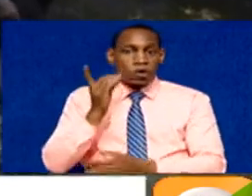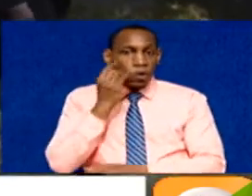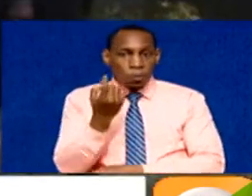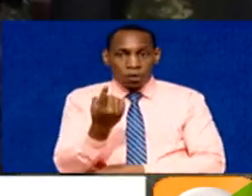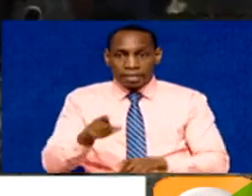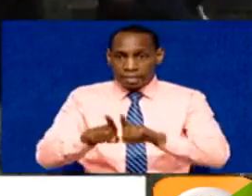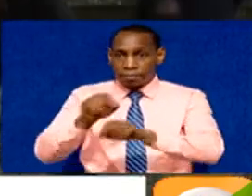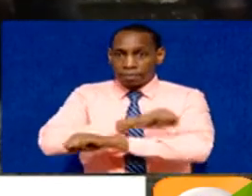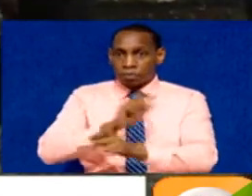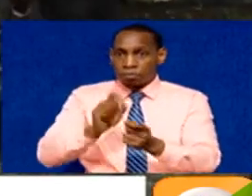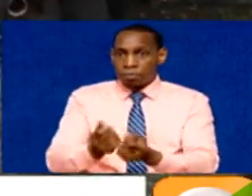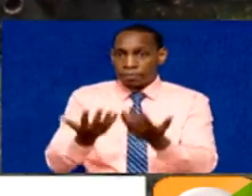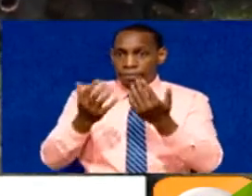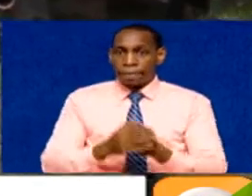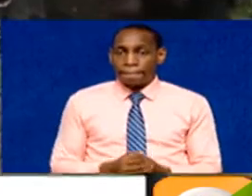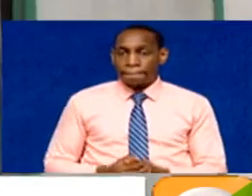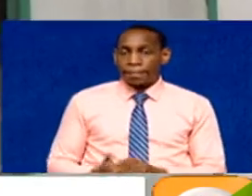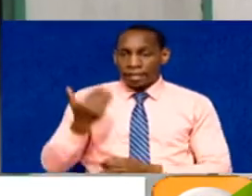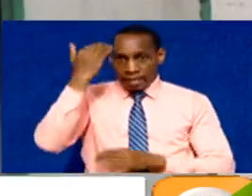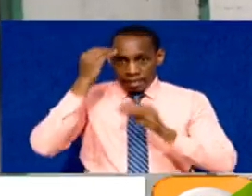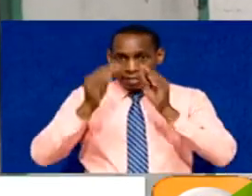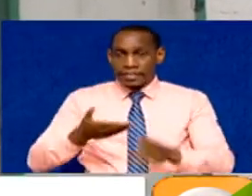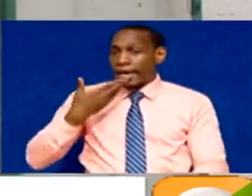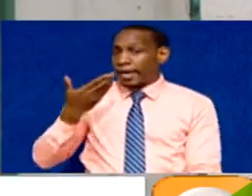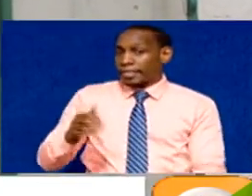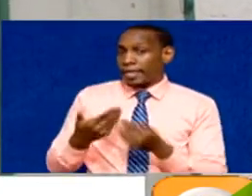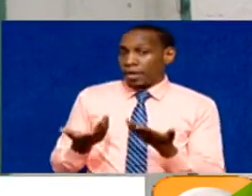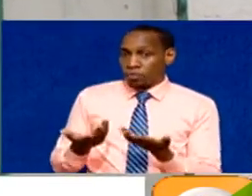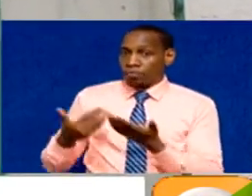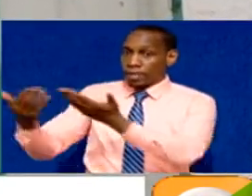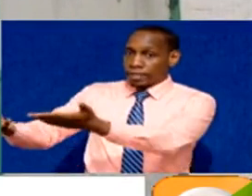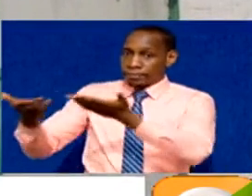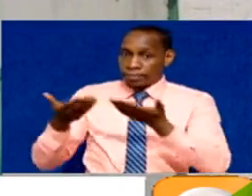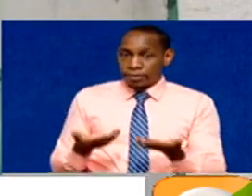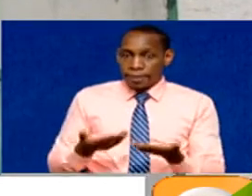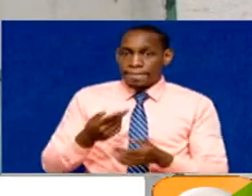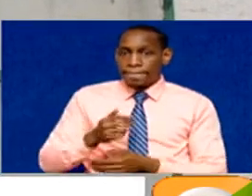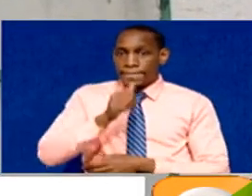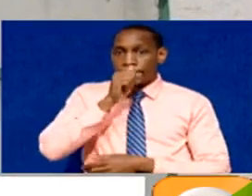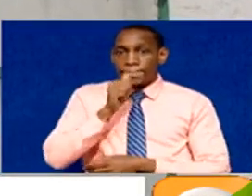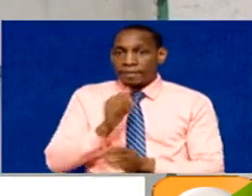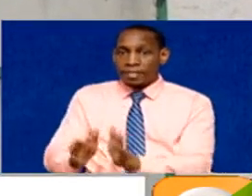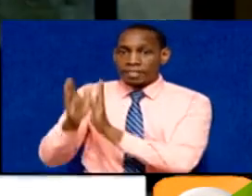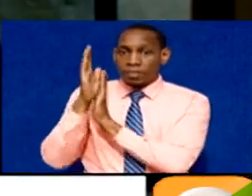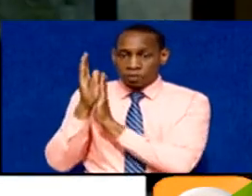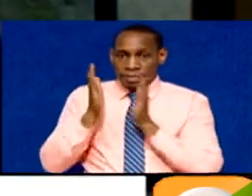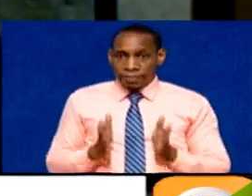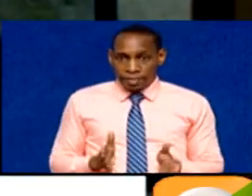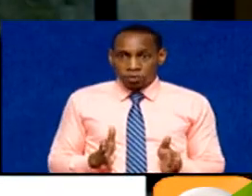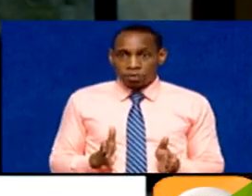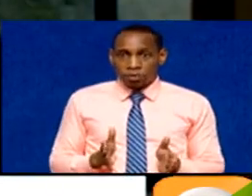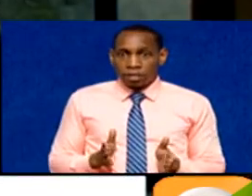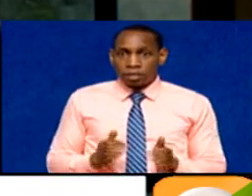the dormitories in his school got torched. The principal responded by bringing in private security guards